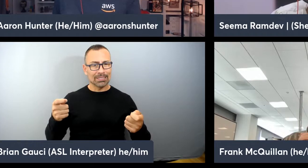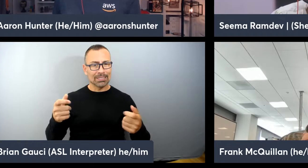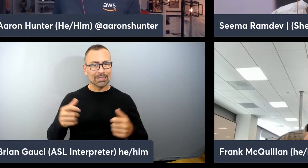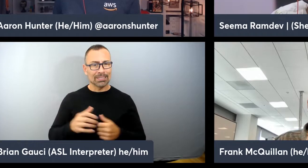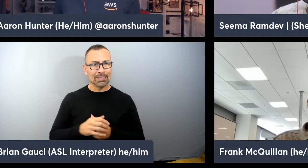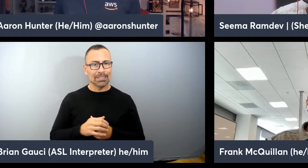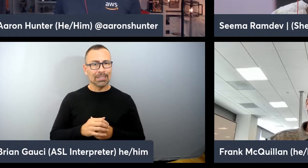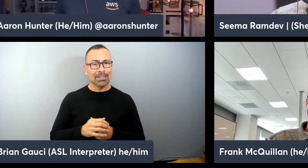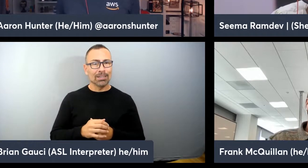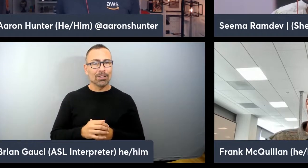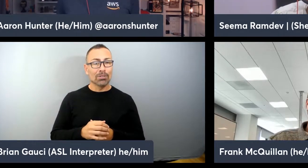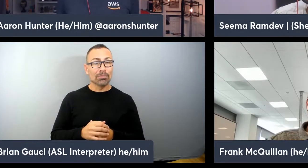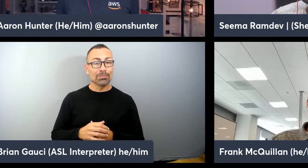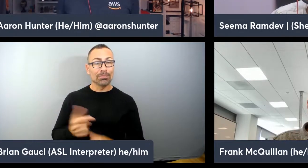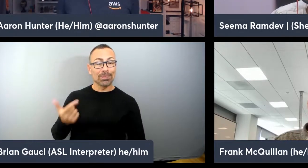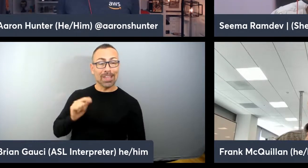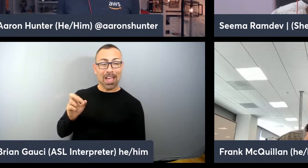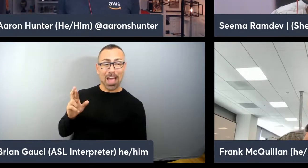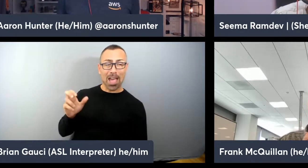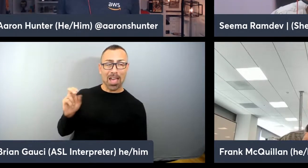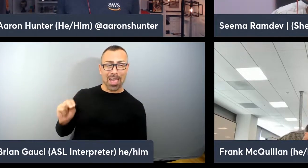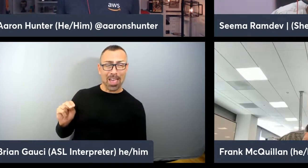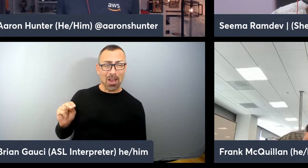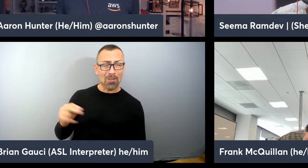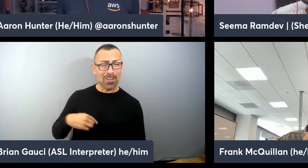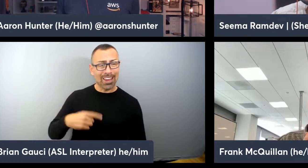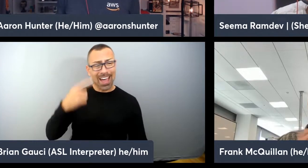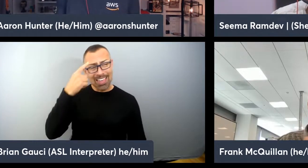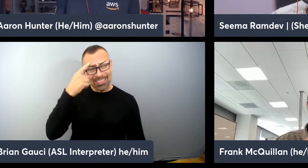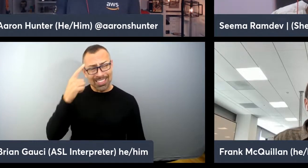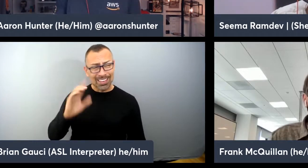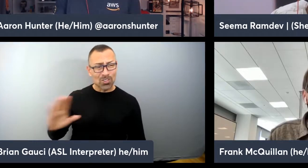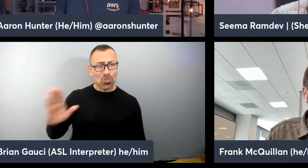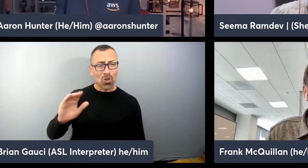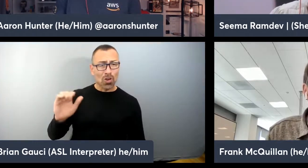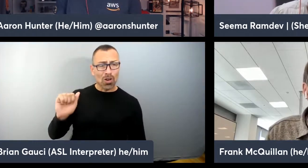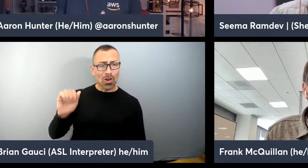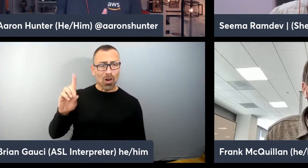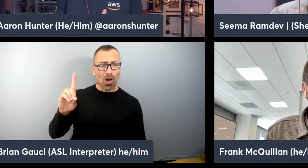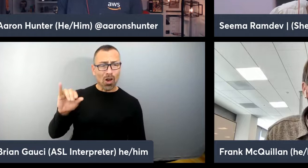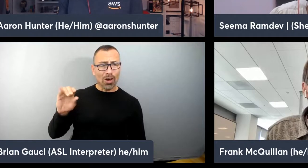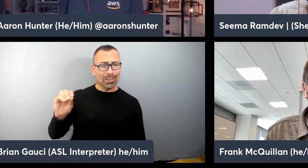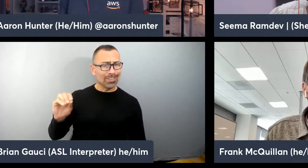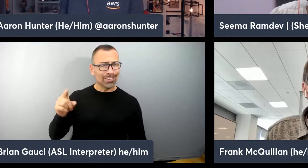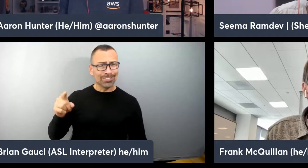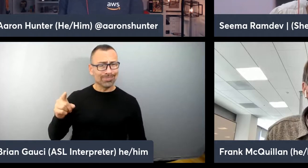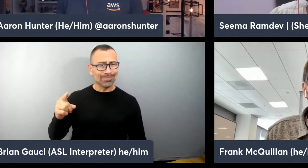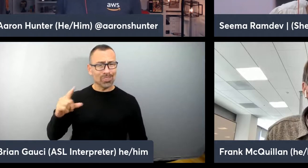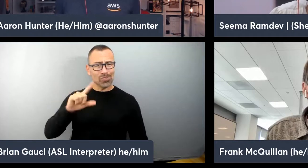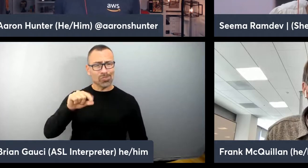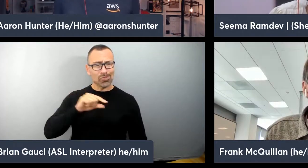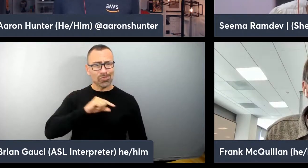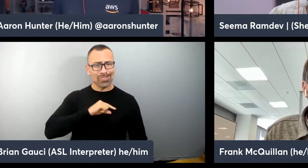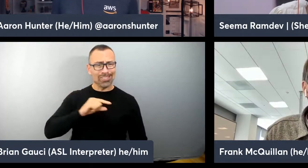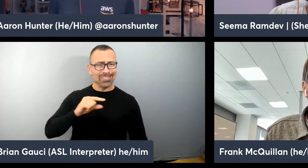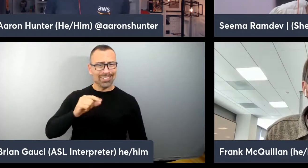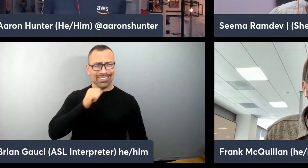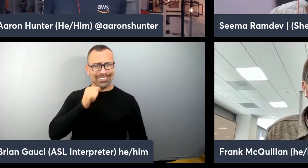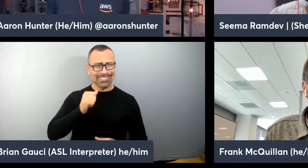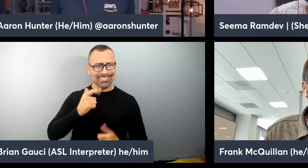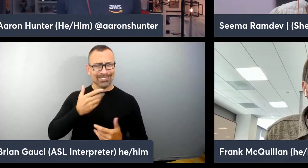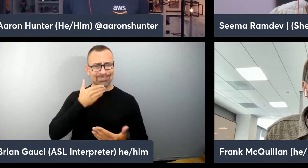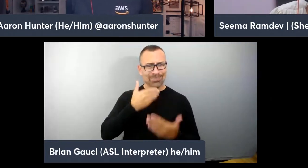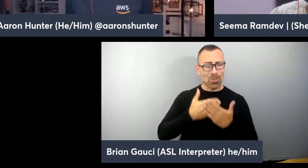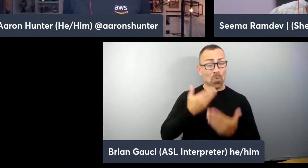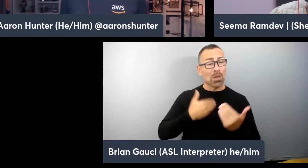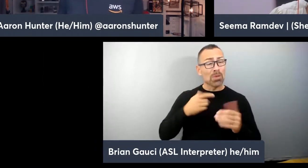And it sounds like, Frank, maybe there's a little bit of audio jitter on your end. Do me a favor and just maybe leave the studio and come right back, and then maybe that'll